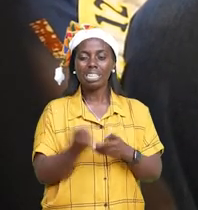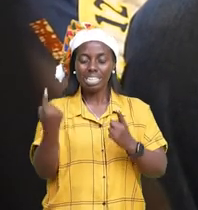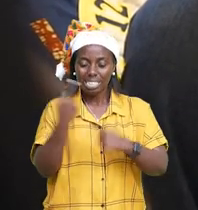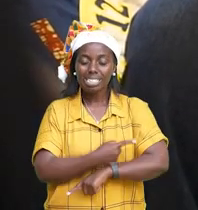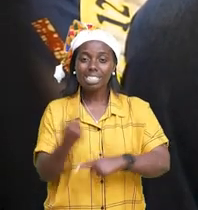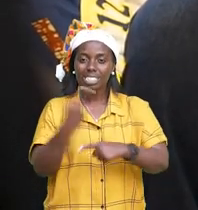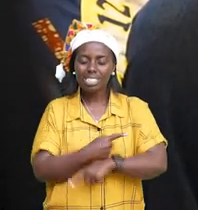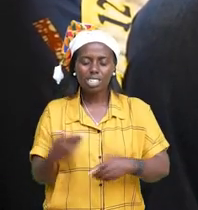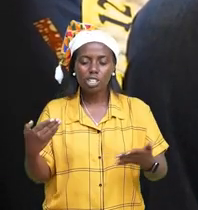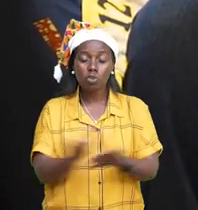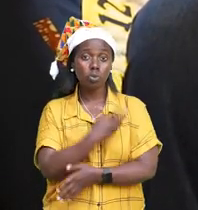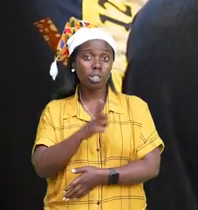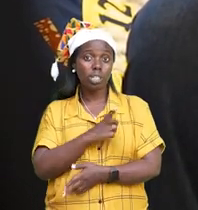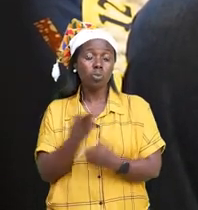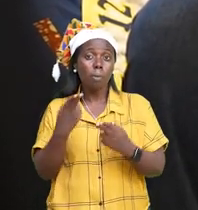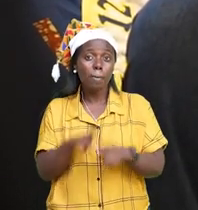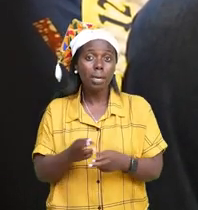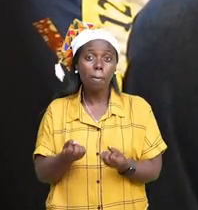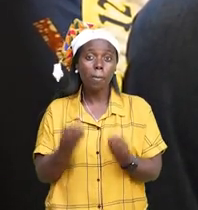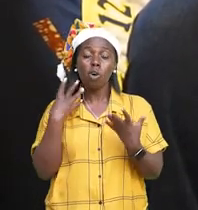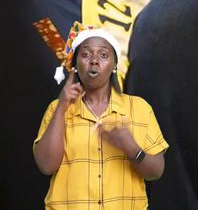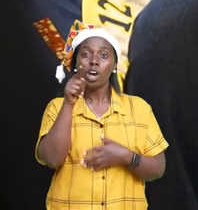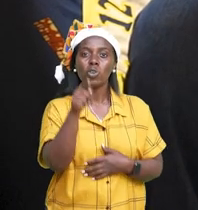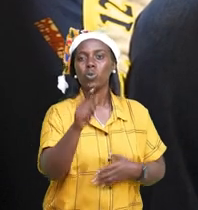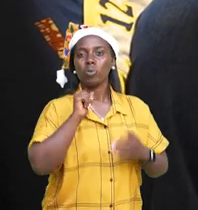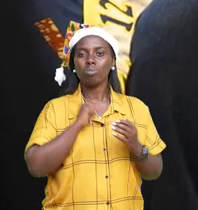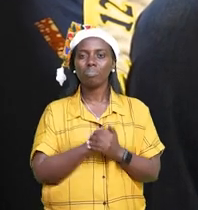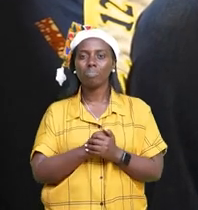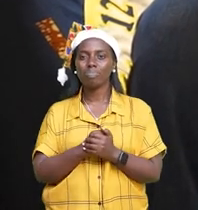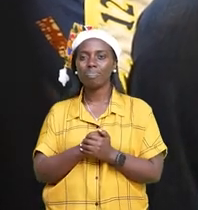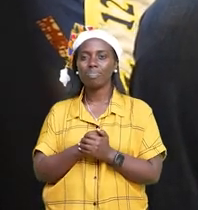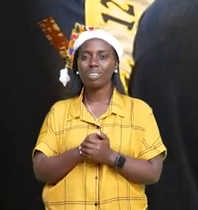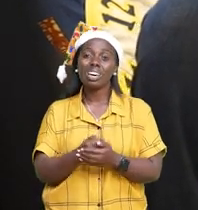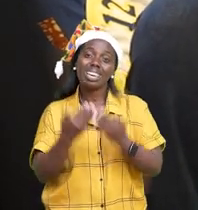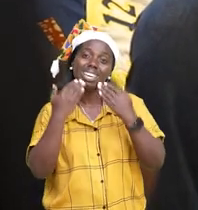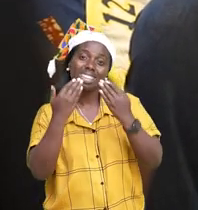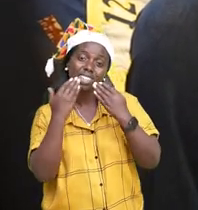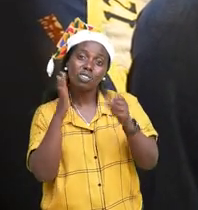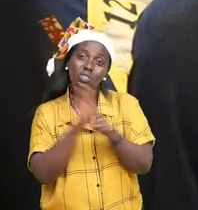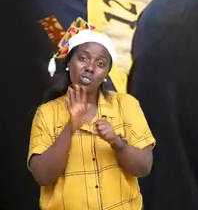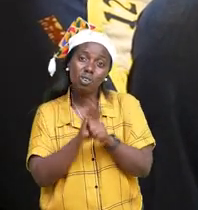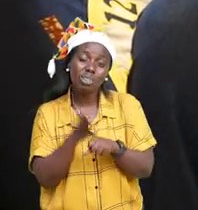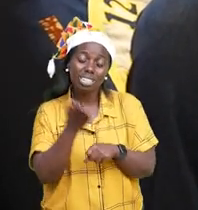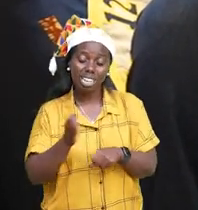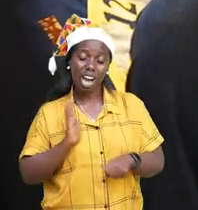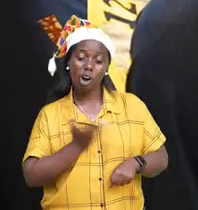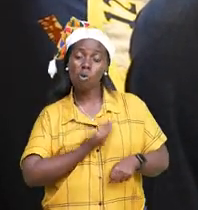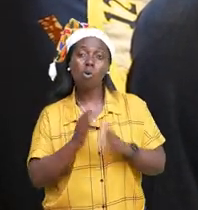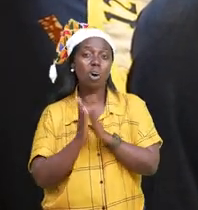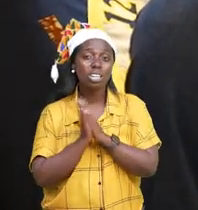Each day is a new chance to be more you. Thank you very much. That was